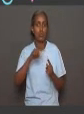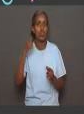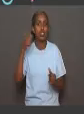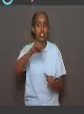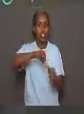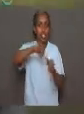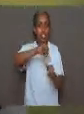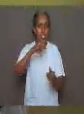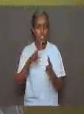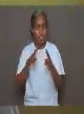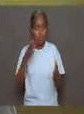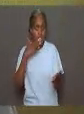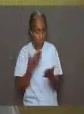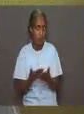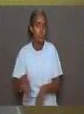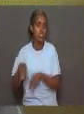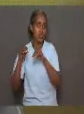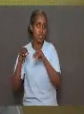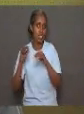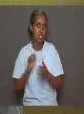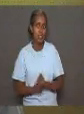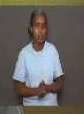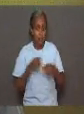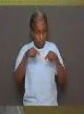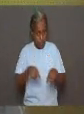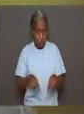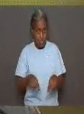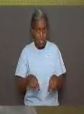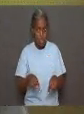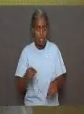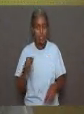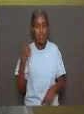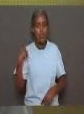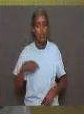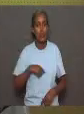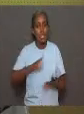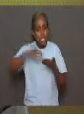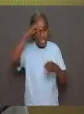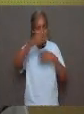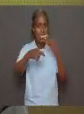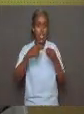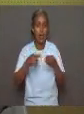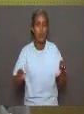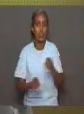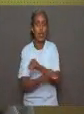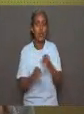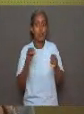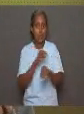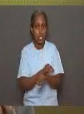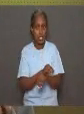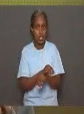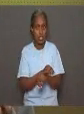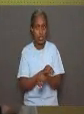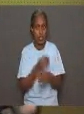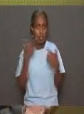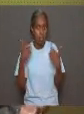other. Very good, students. Today, we learned about